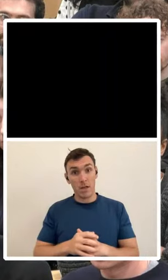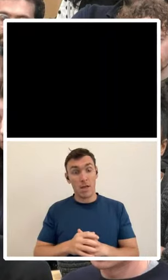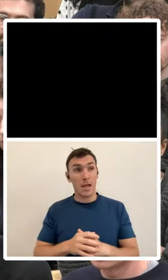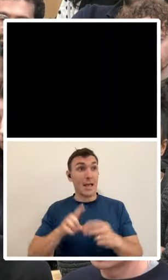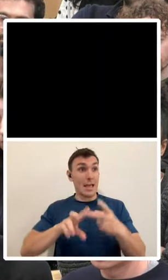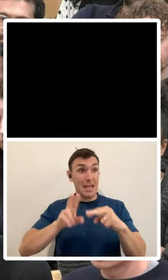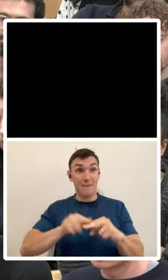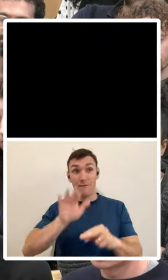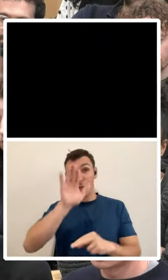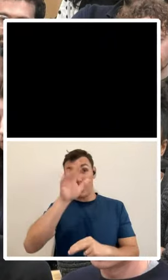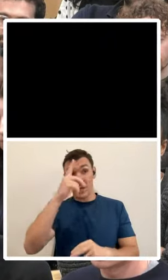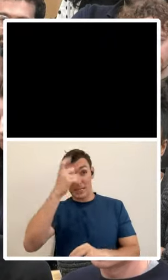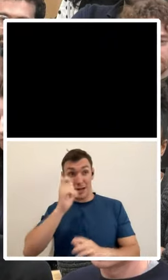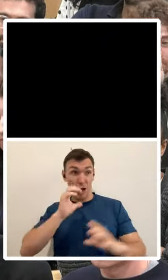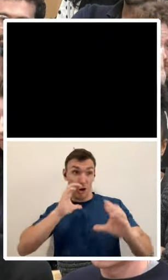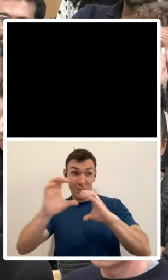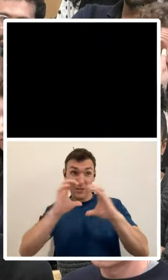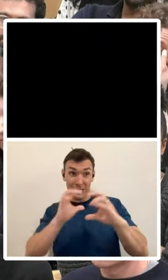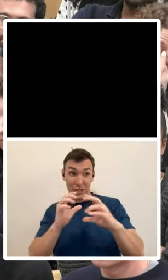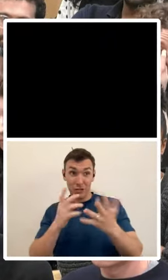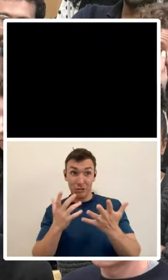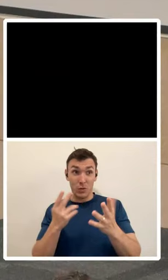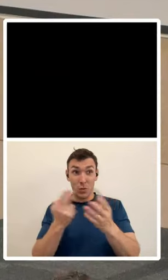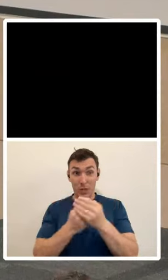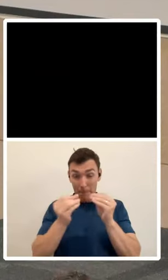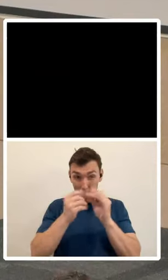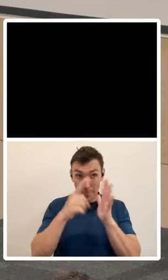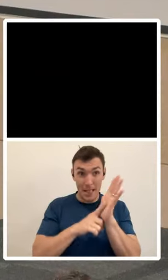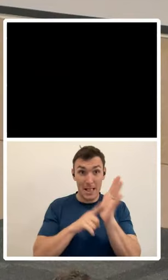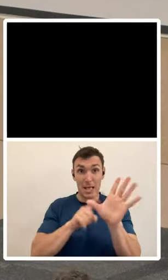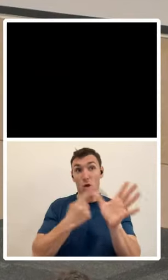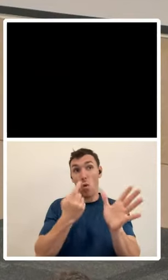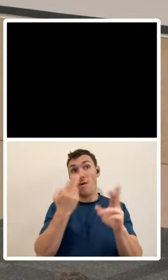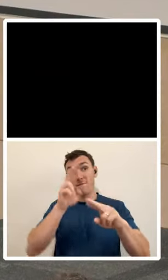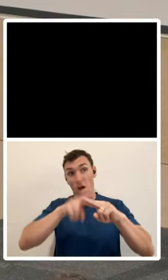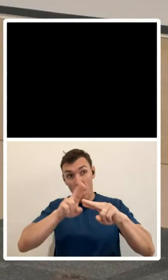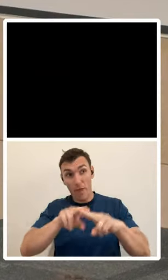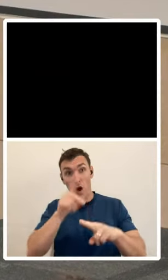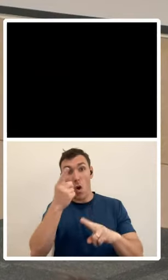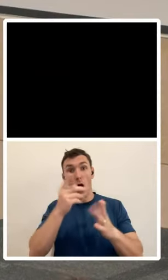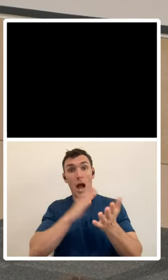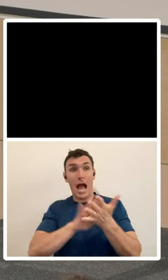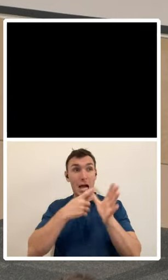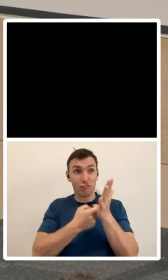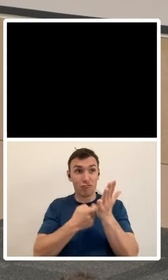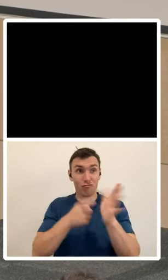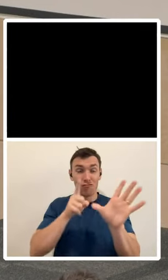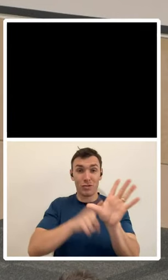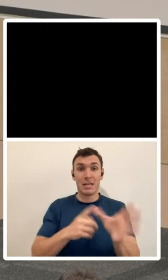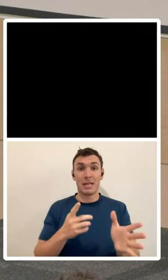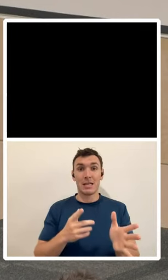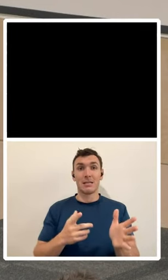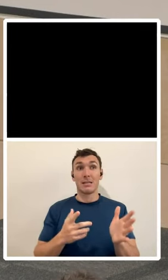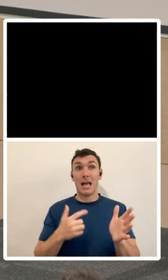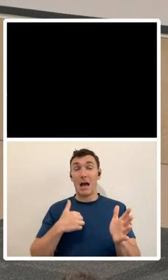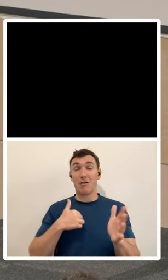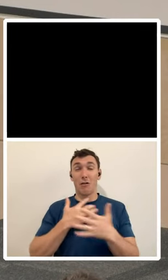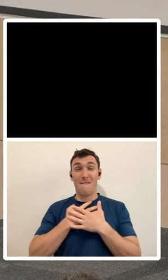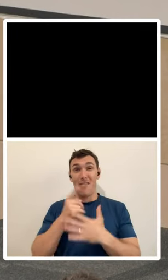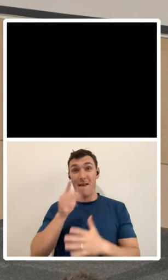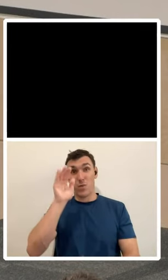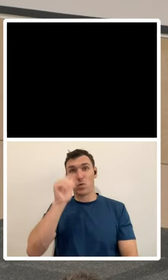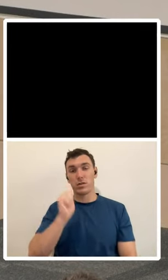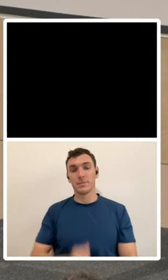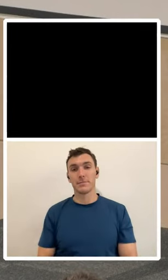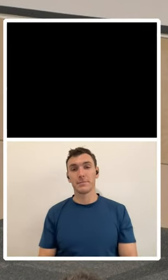really love to watch. Yeah, so Billy, I wanted to get Billy to come to that. I had a friends and family launch, and I really wanted Billy to come. Some